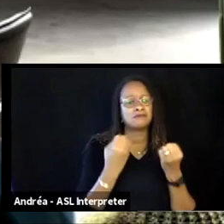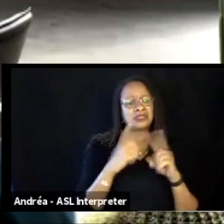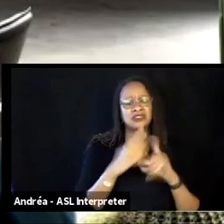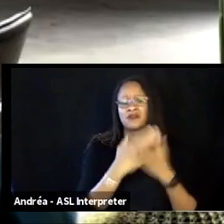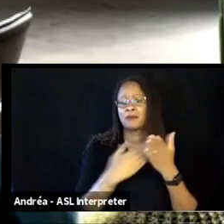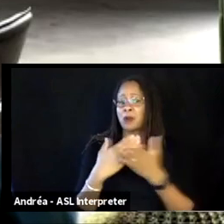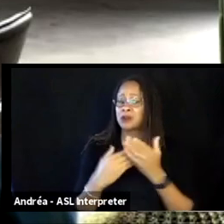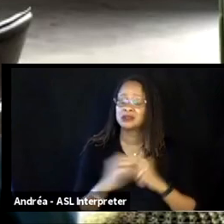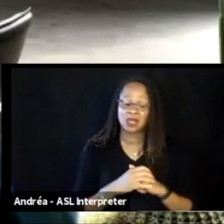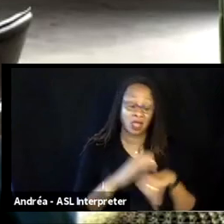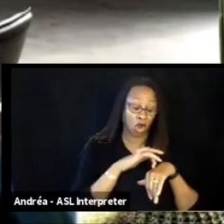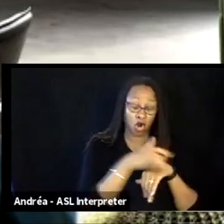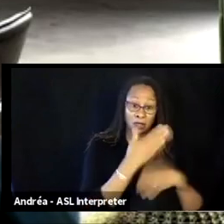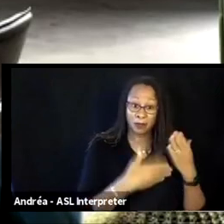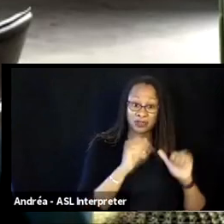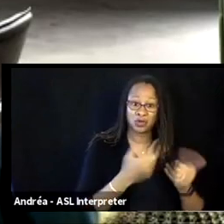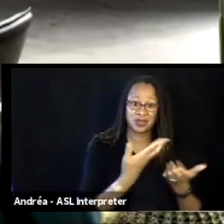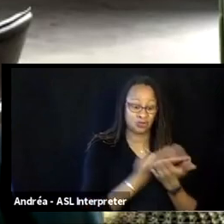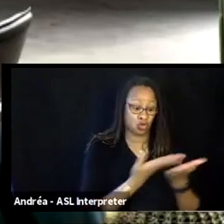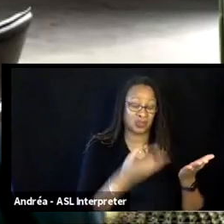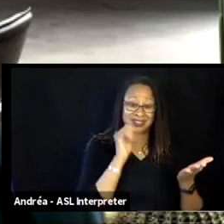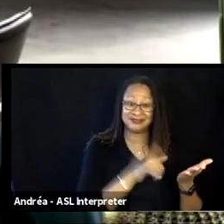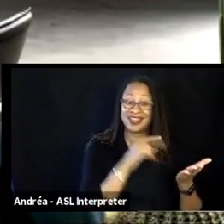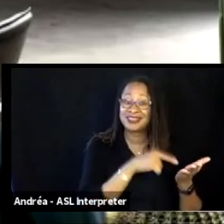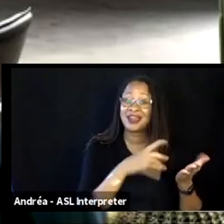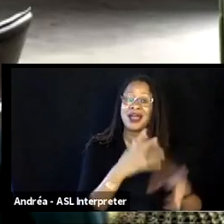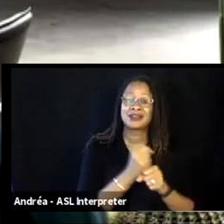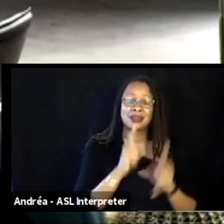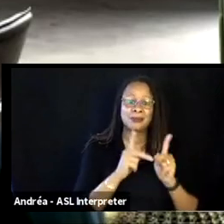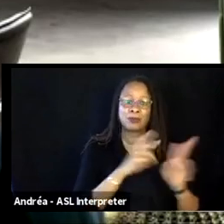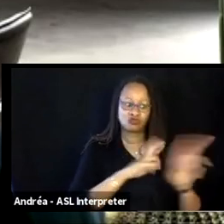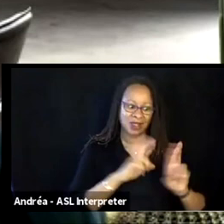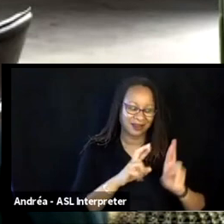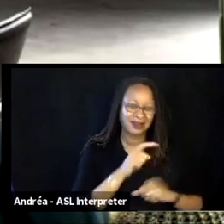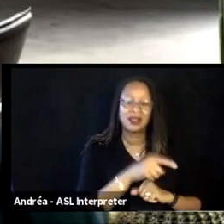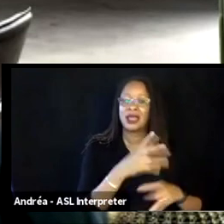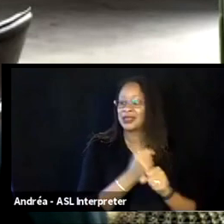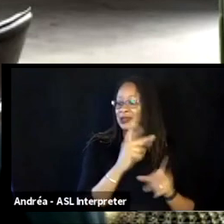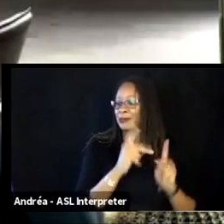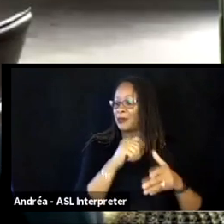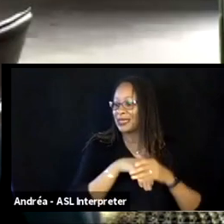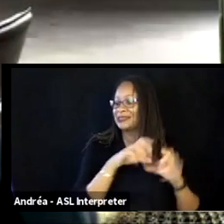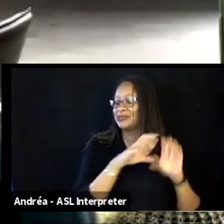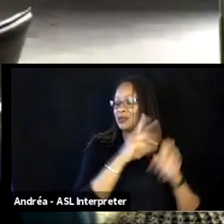phases, you're looking at sourcing, it's getting people ready, it's getting people into the pipeline, it's keeping